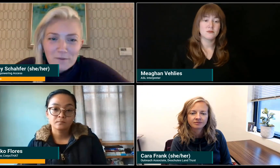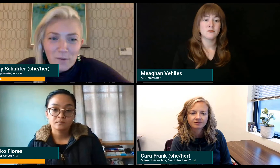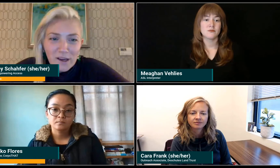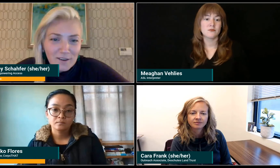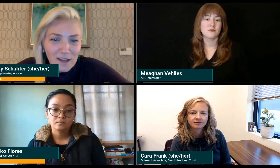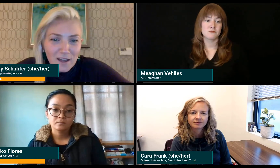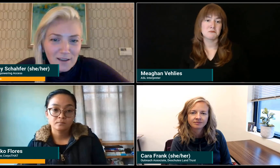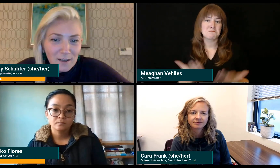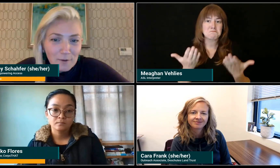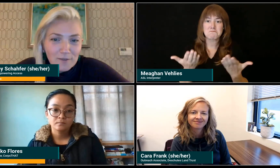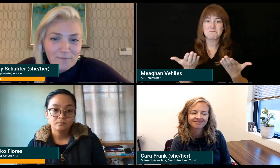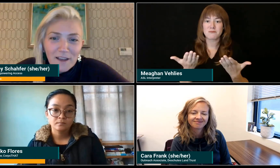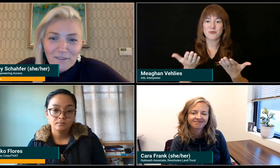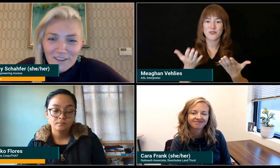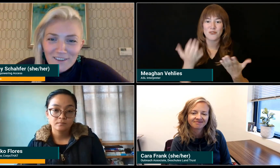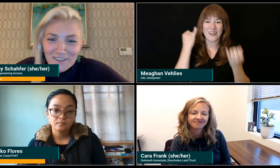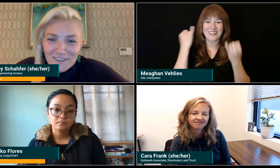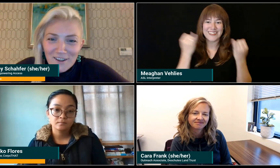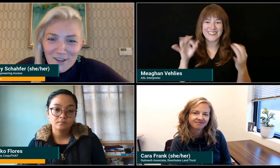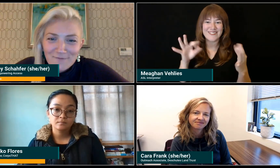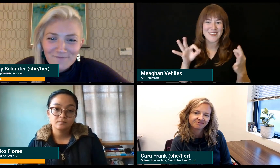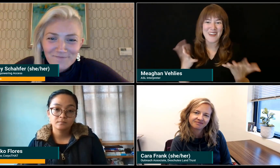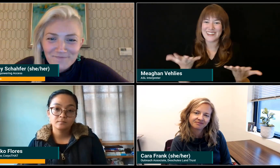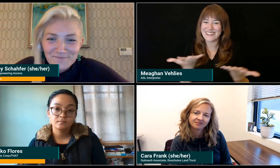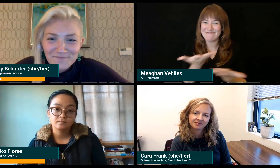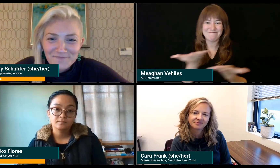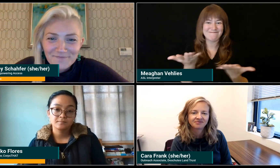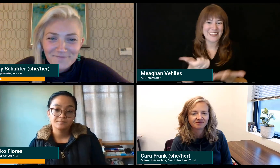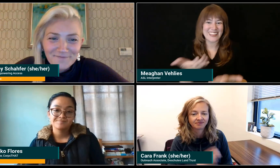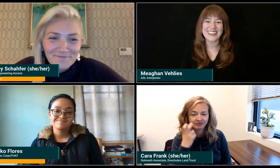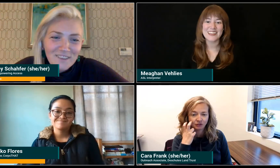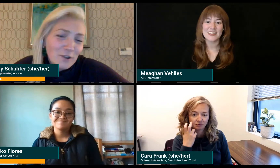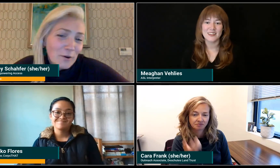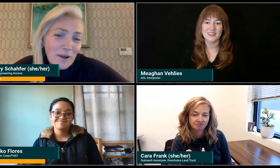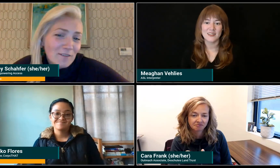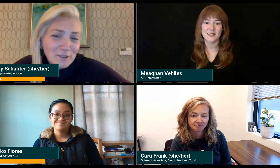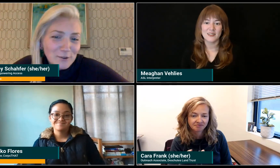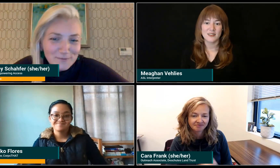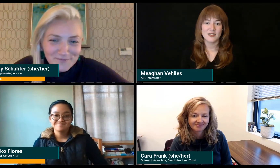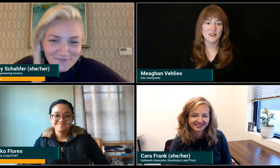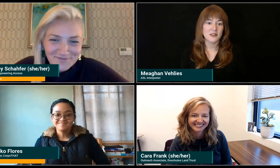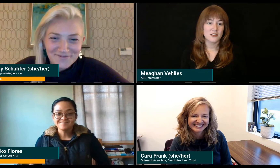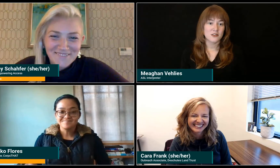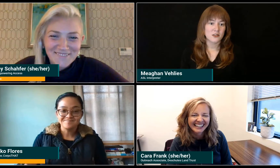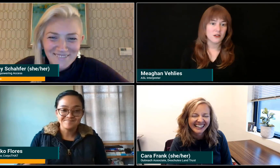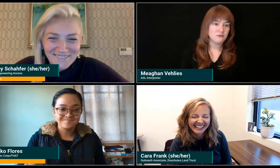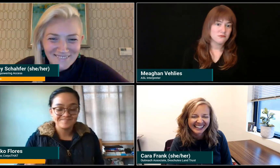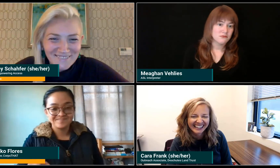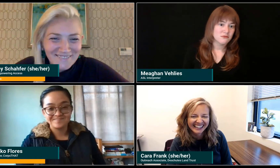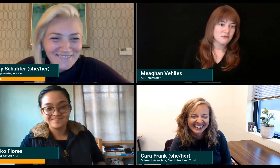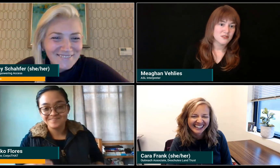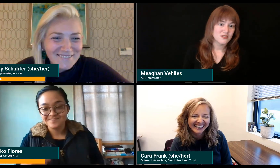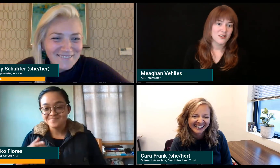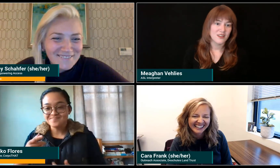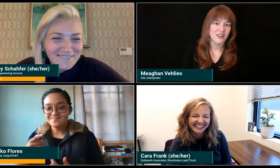give some feedback on that. Anyone have anything to say on it? You don't have to. Let's go.